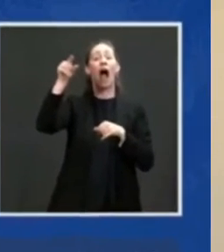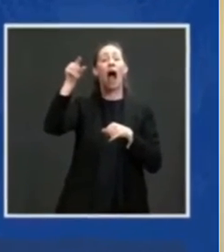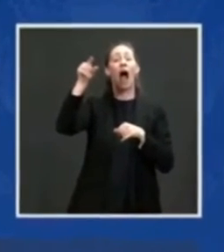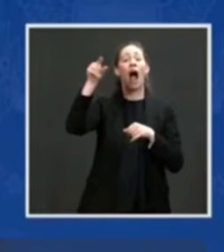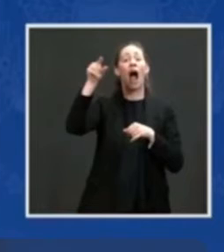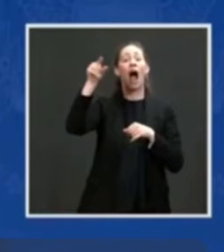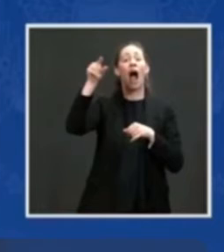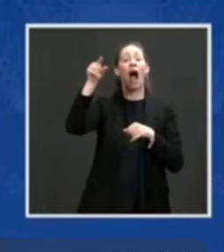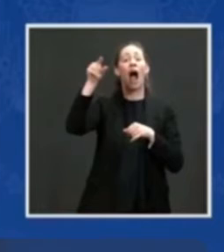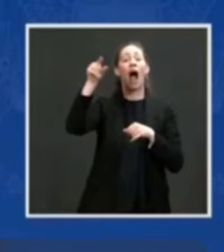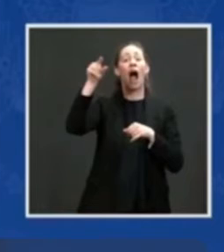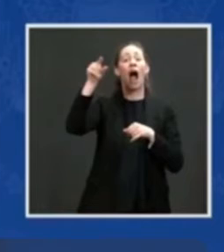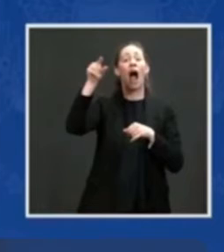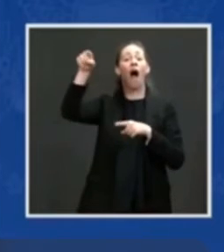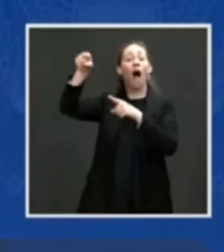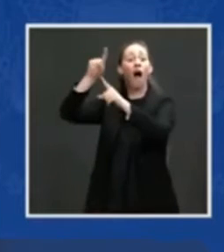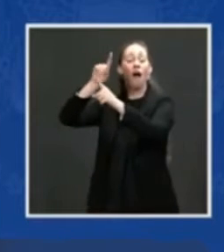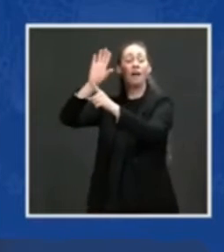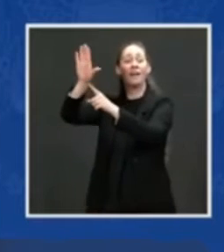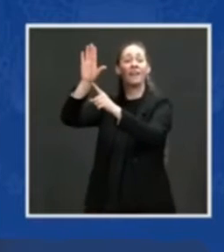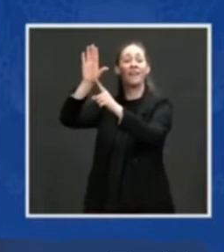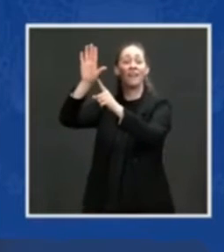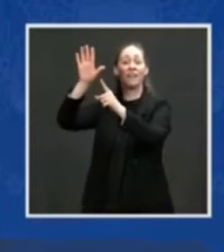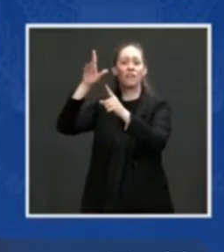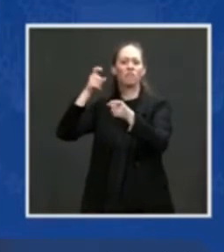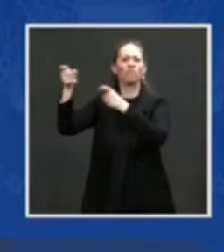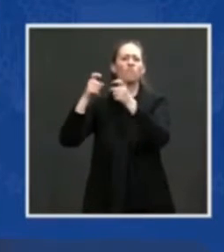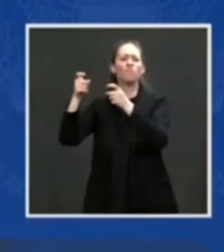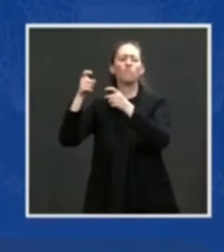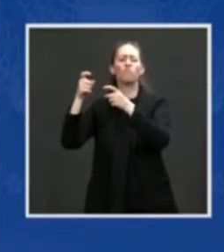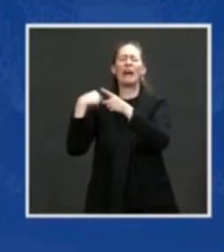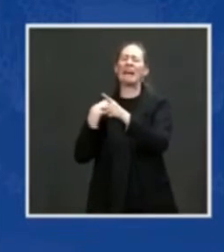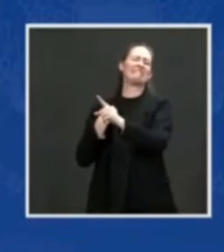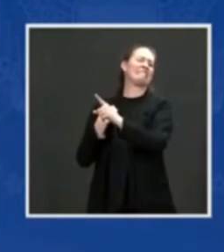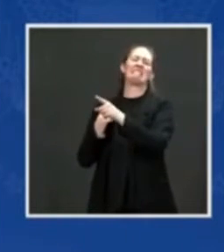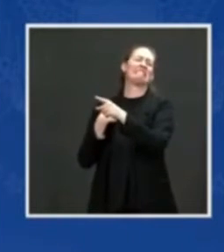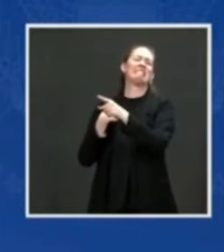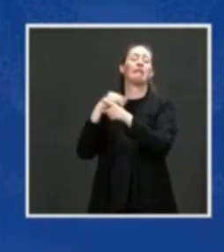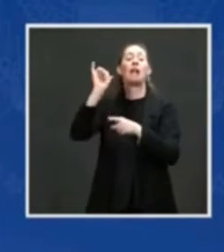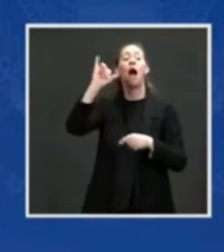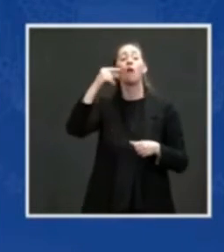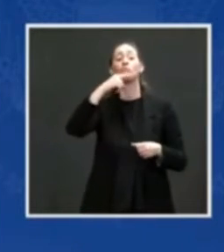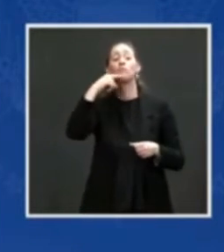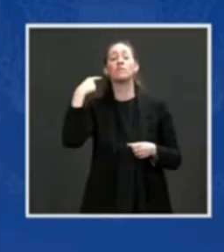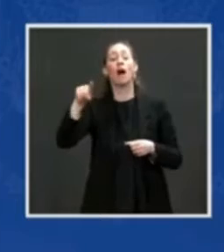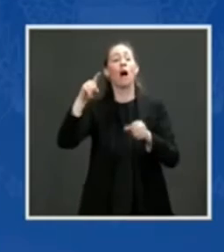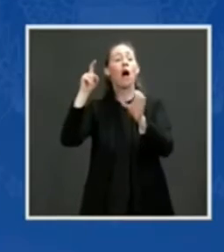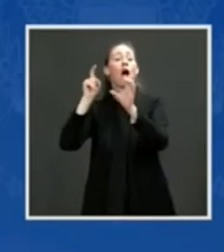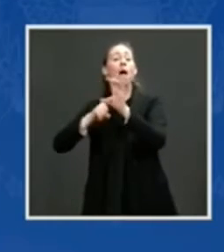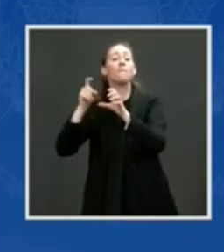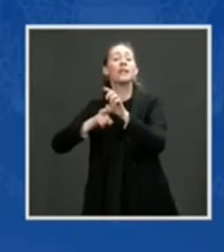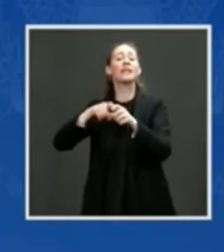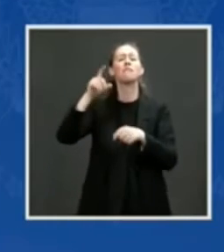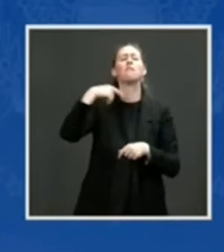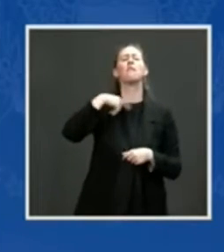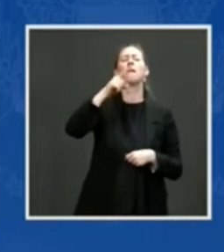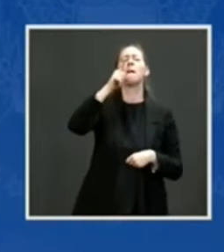people, fine. It's not about communism anymore. It's about an autocracy.